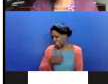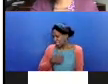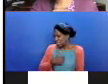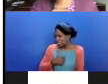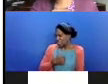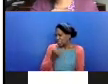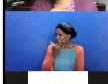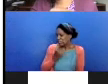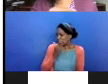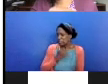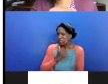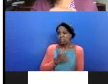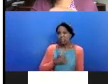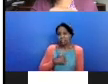was,